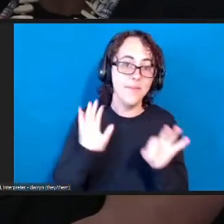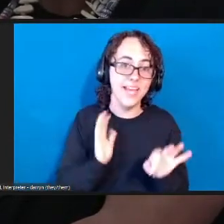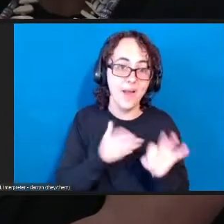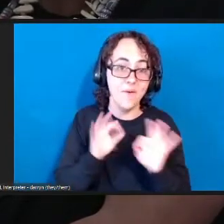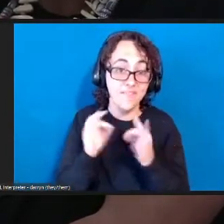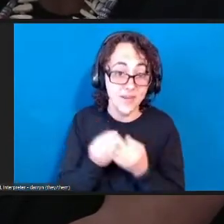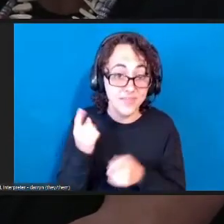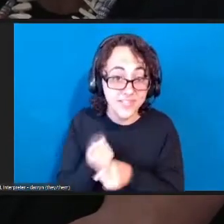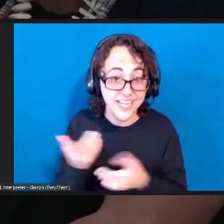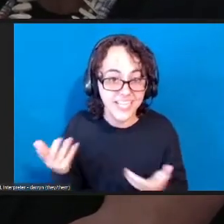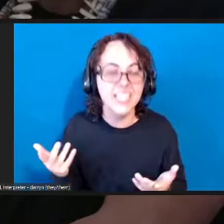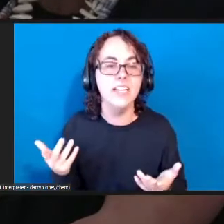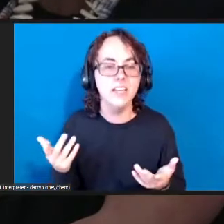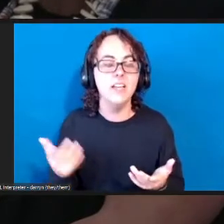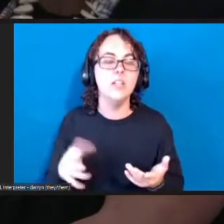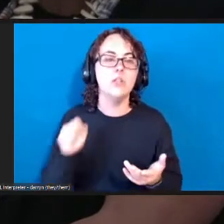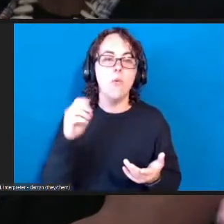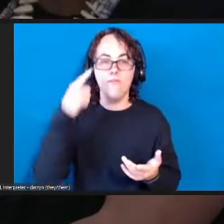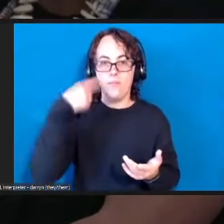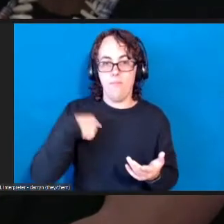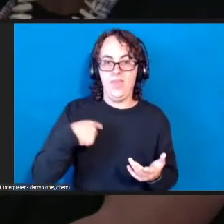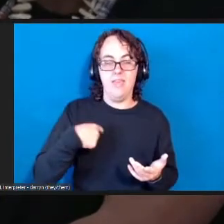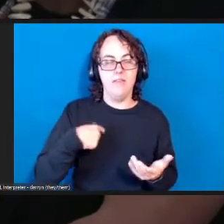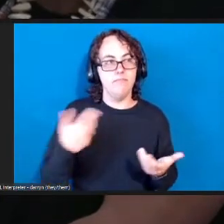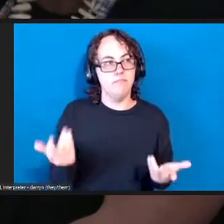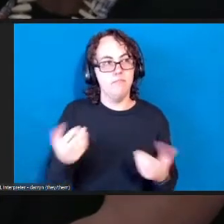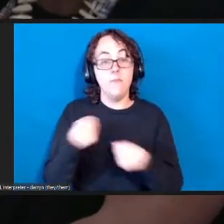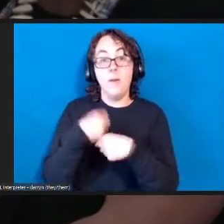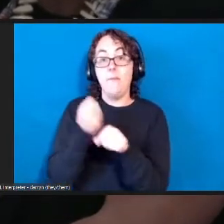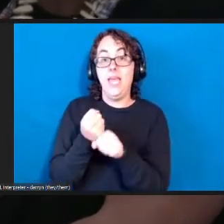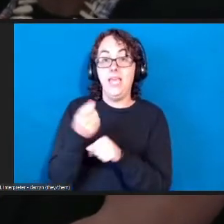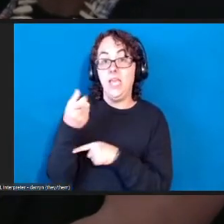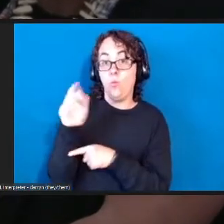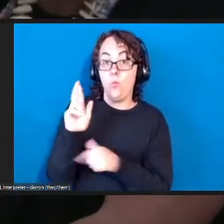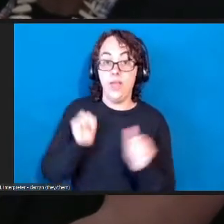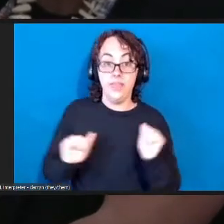For me, in terms of like making queer theater,